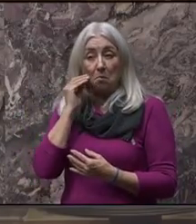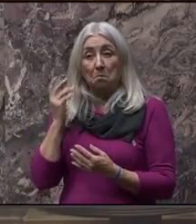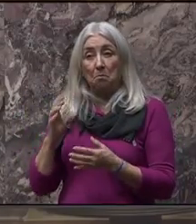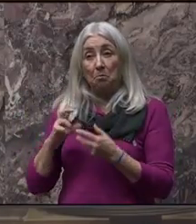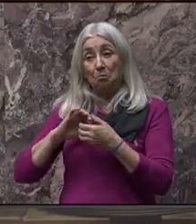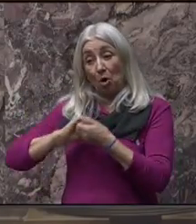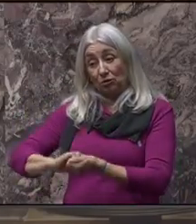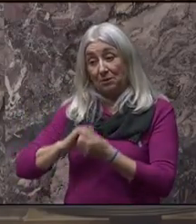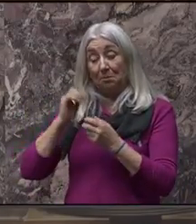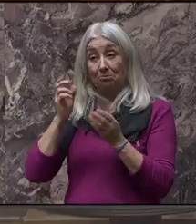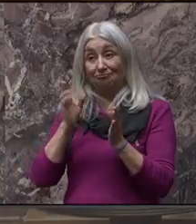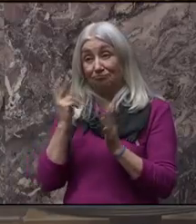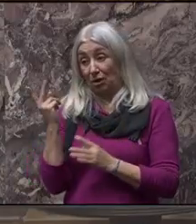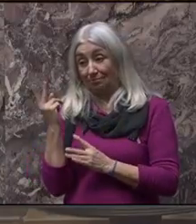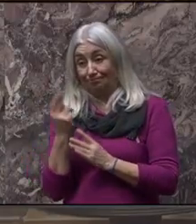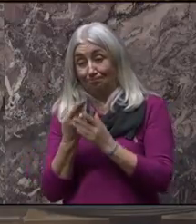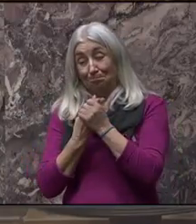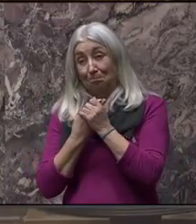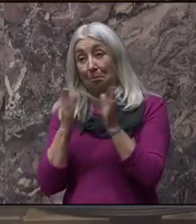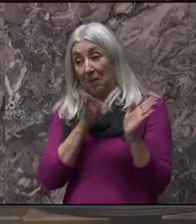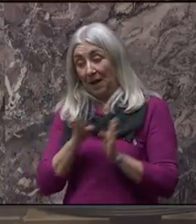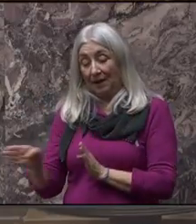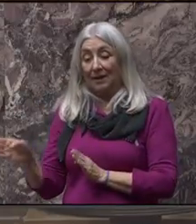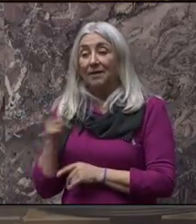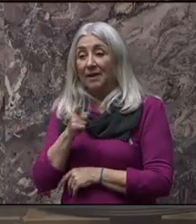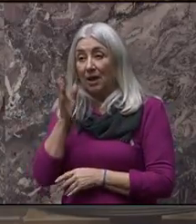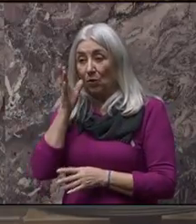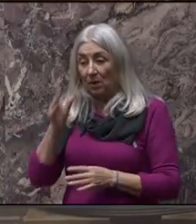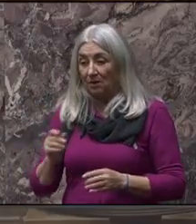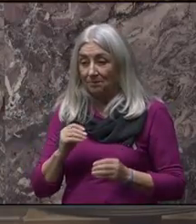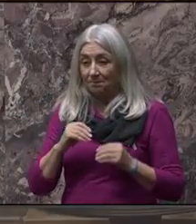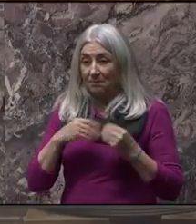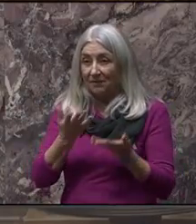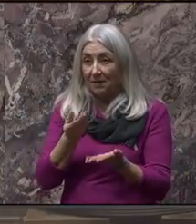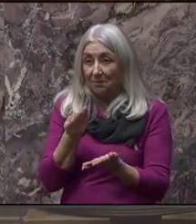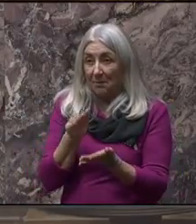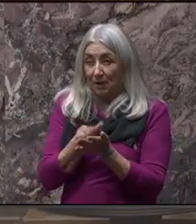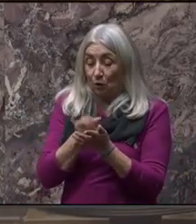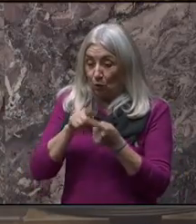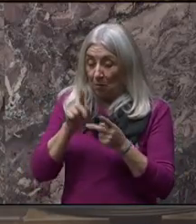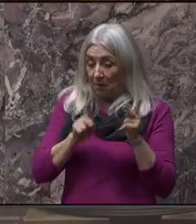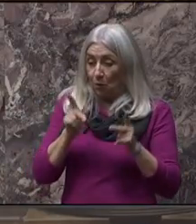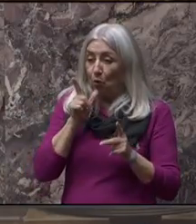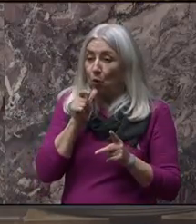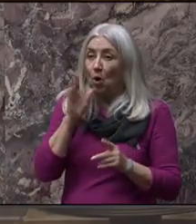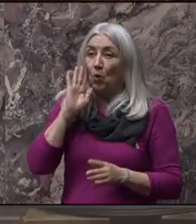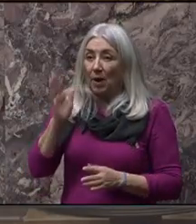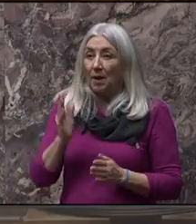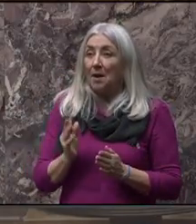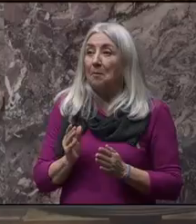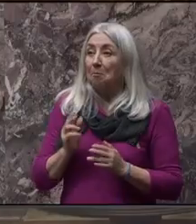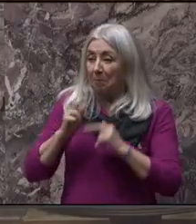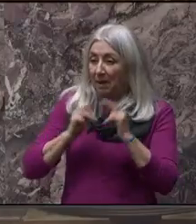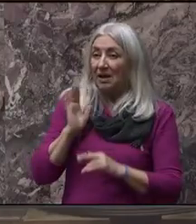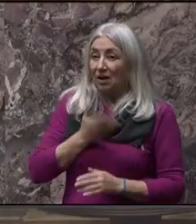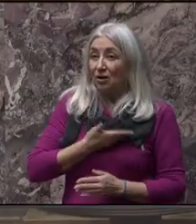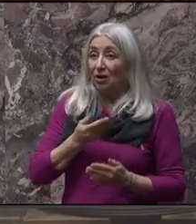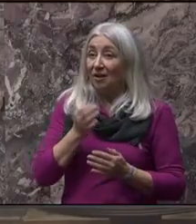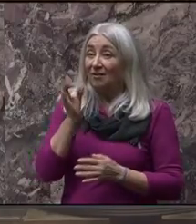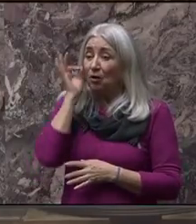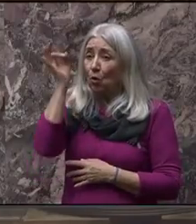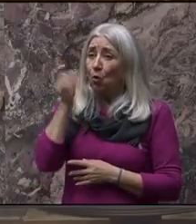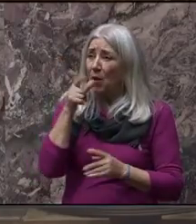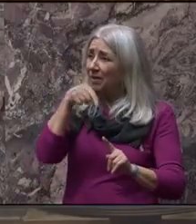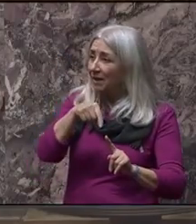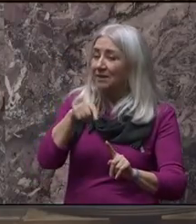your government is making an investment in the people who will build our future, first-time home buyers.